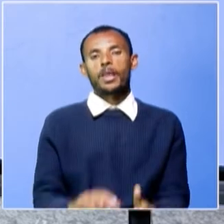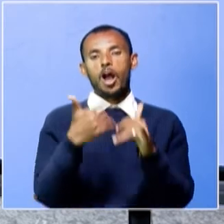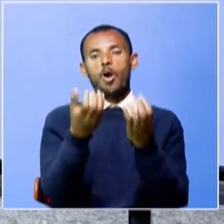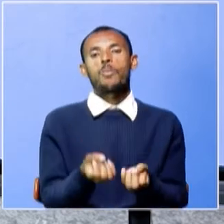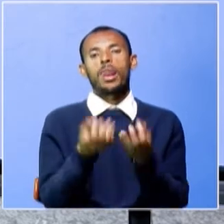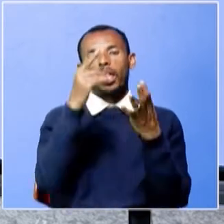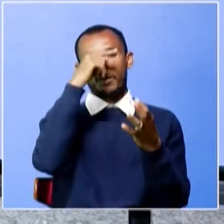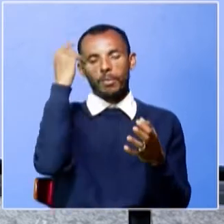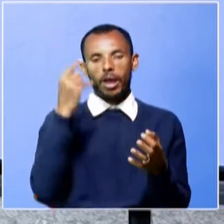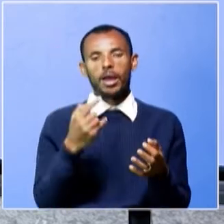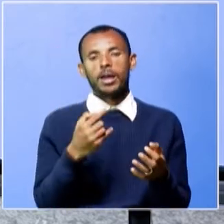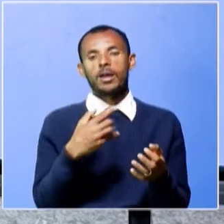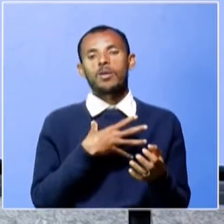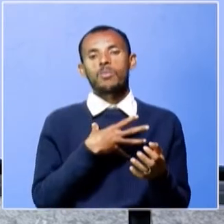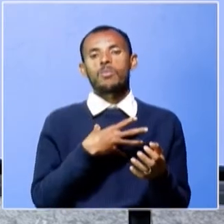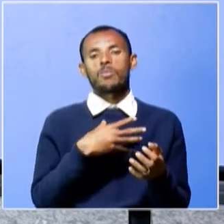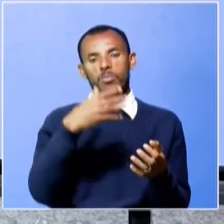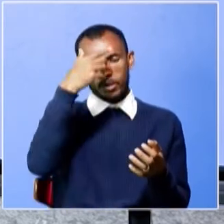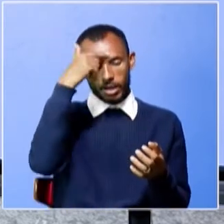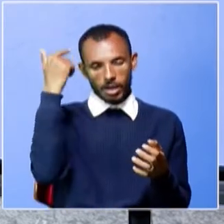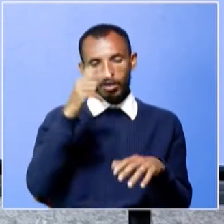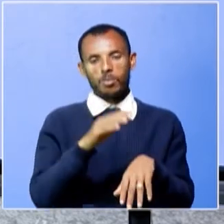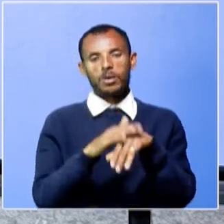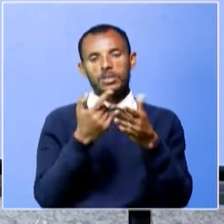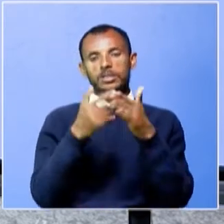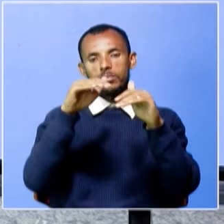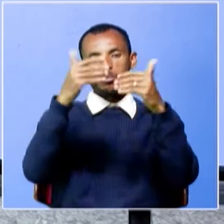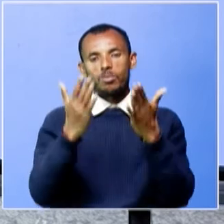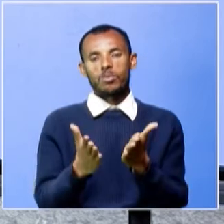many black balls do we have here in this box?